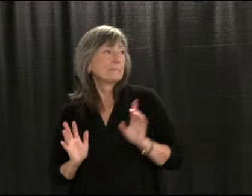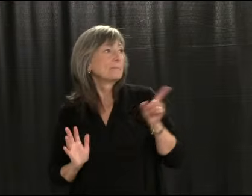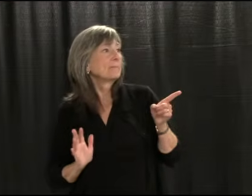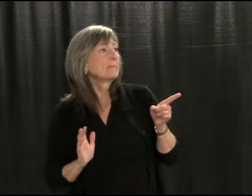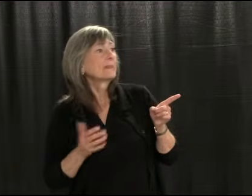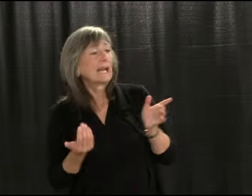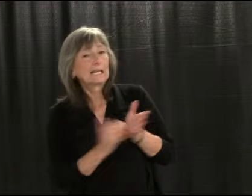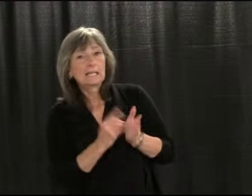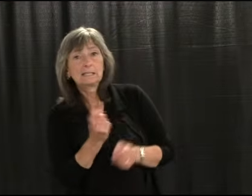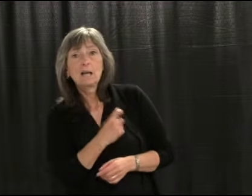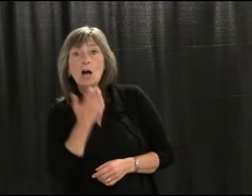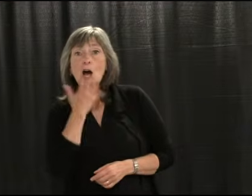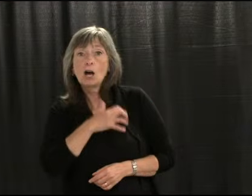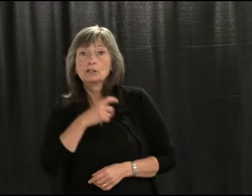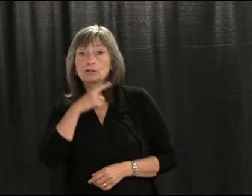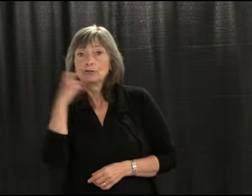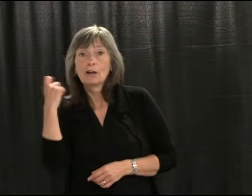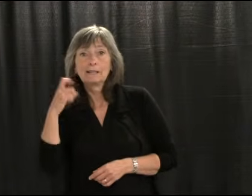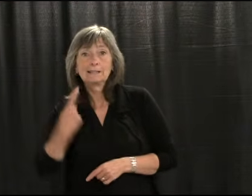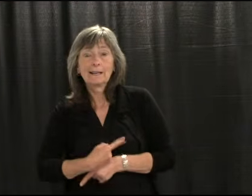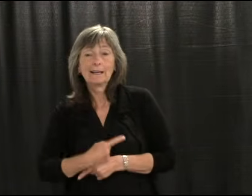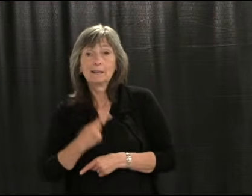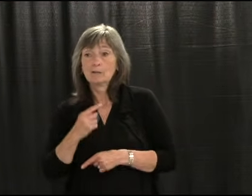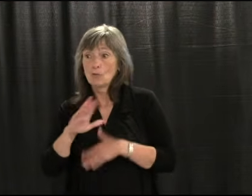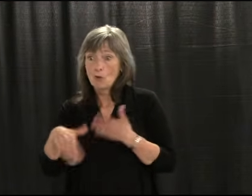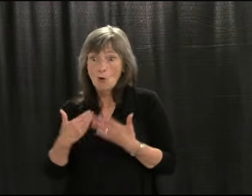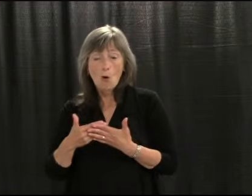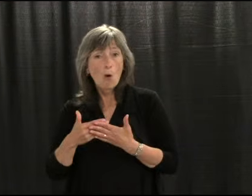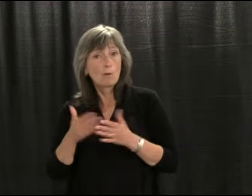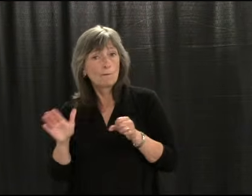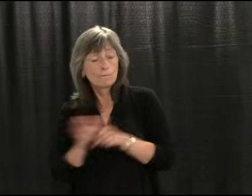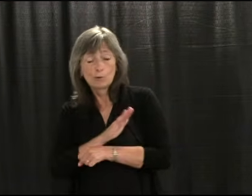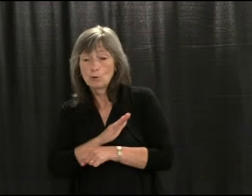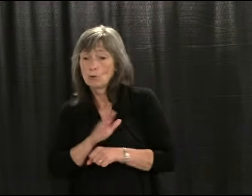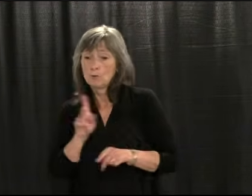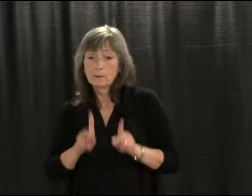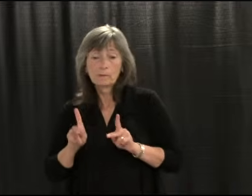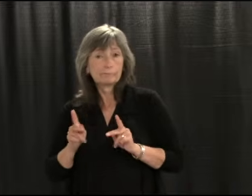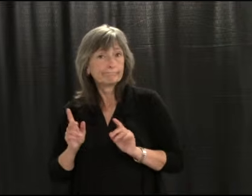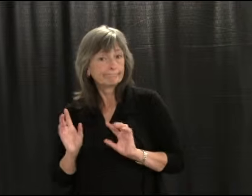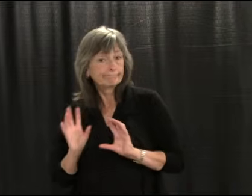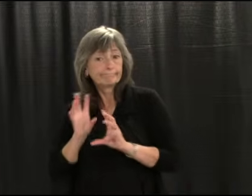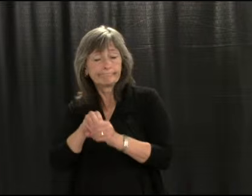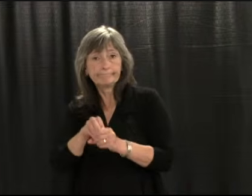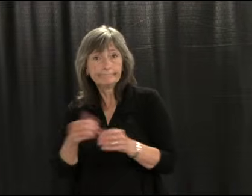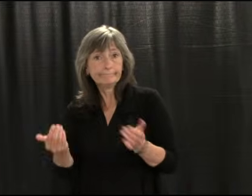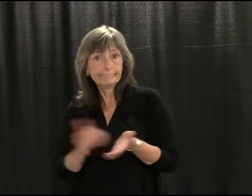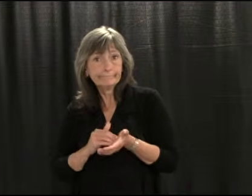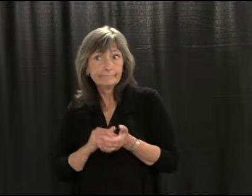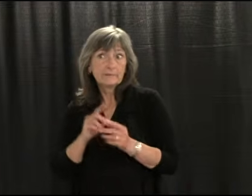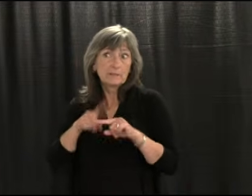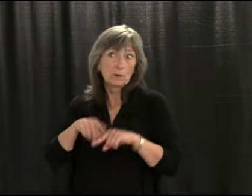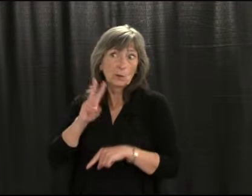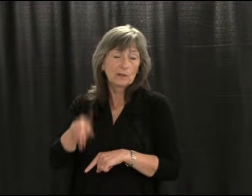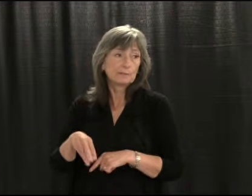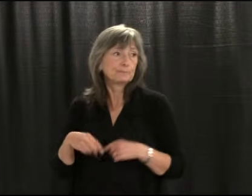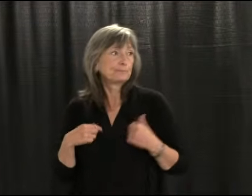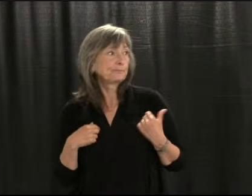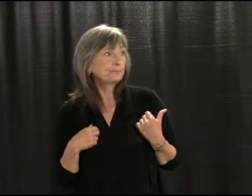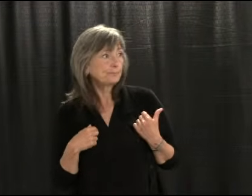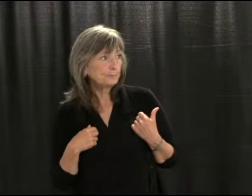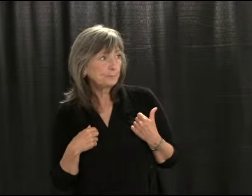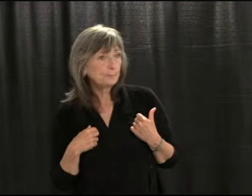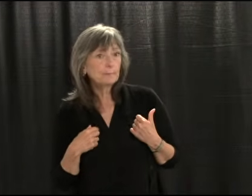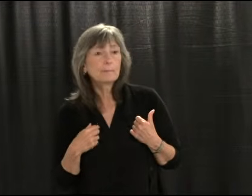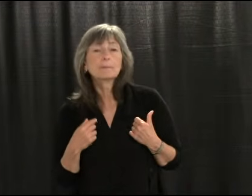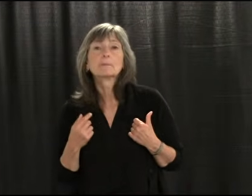day, will you have to pull crews from the fire given the extreme weather conditions and fire behavior again? I mean, Jamie can speak a little bit more about